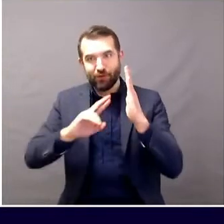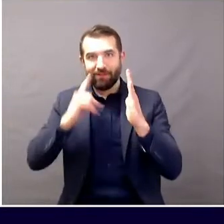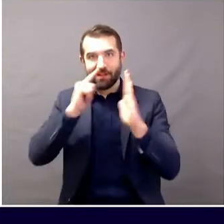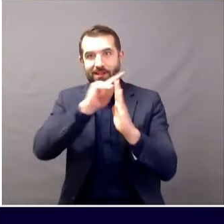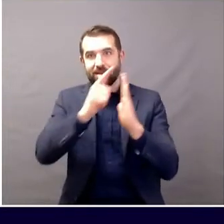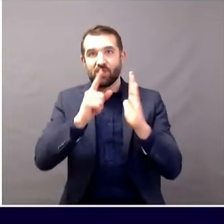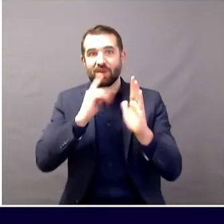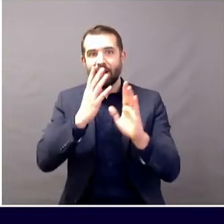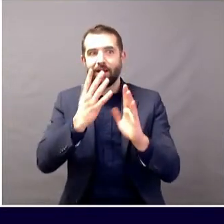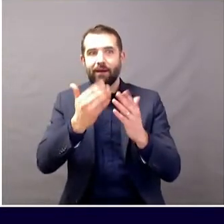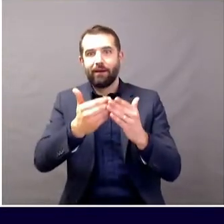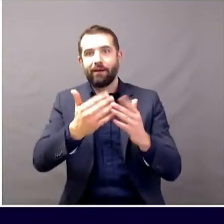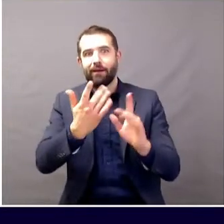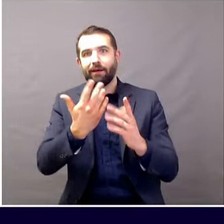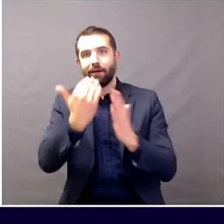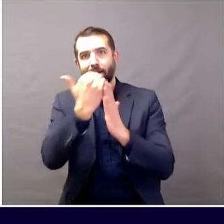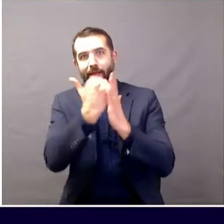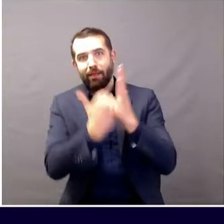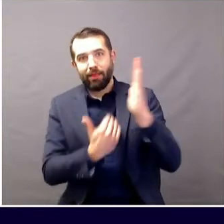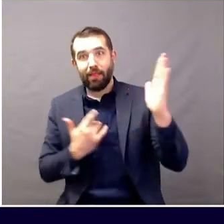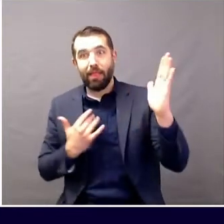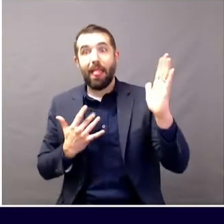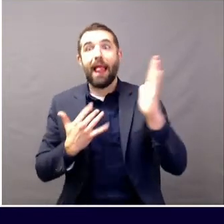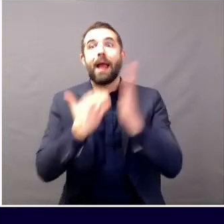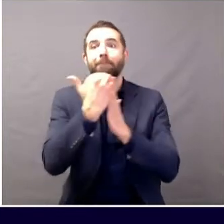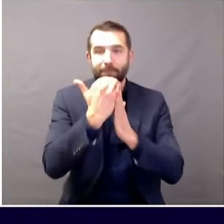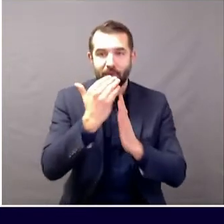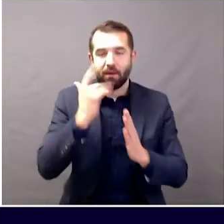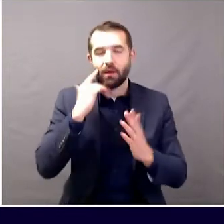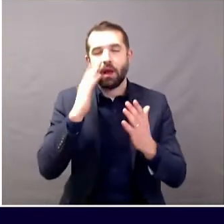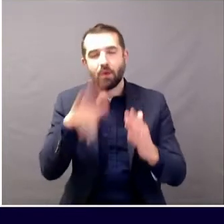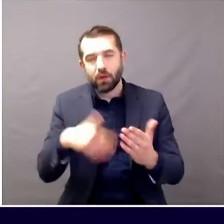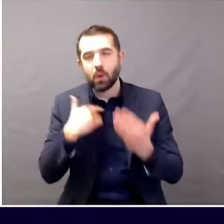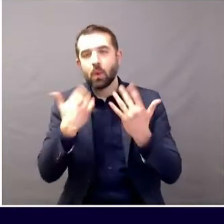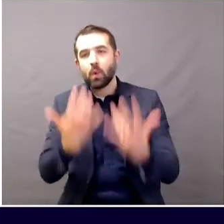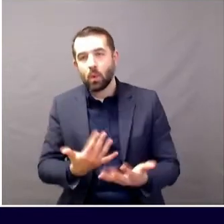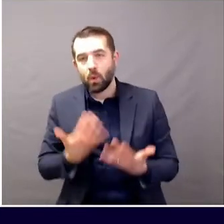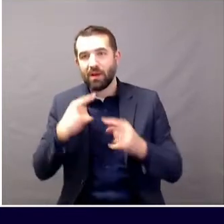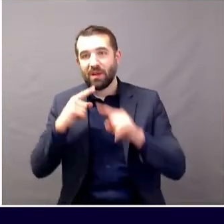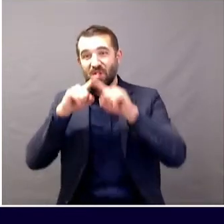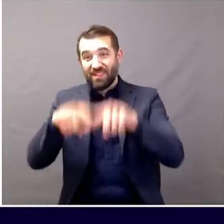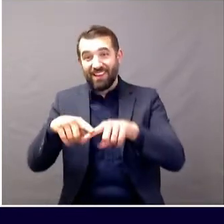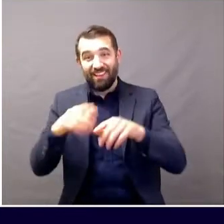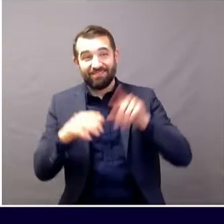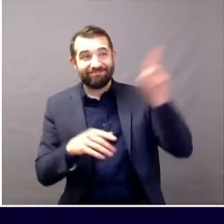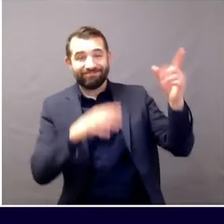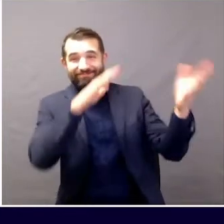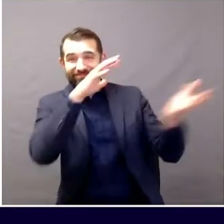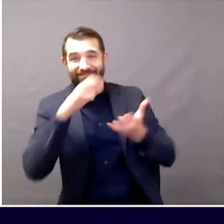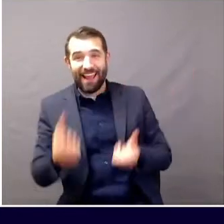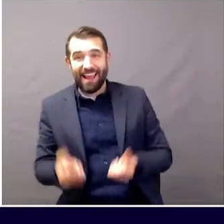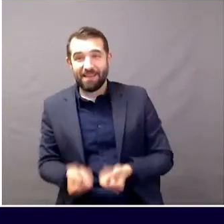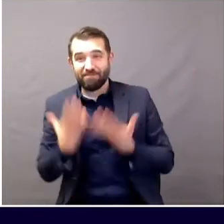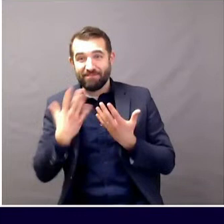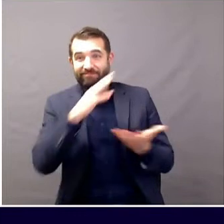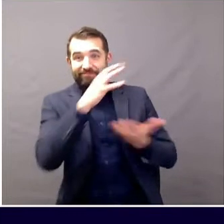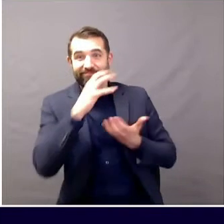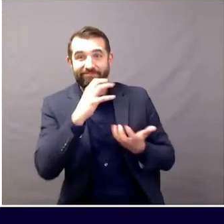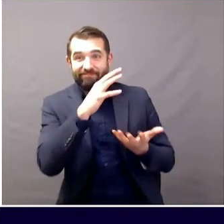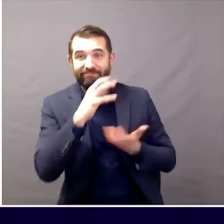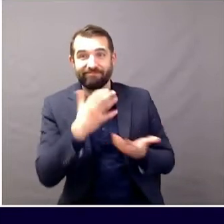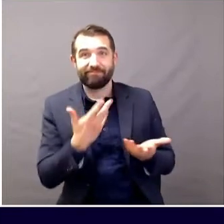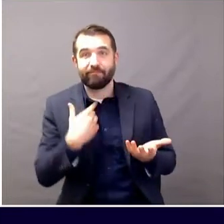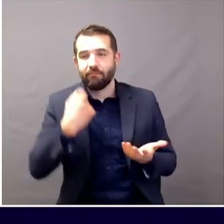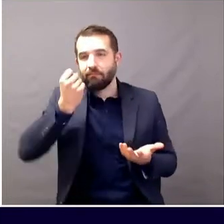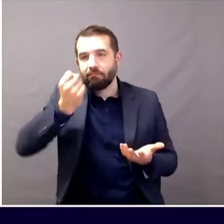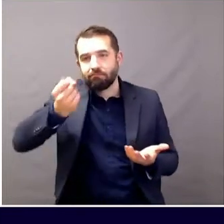vaccine Maine receives. That's really the brake on the system right now. So Allison, I hear where you're coming from, and I most definitely hear